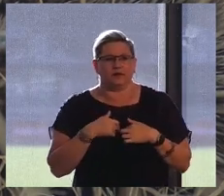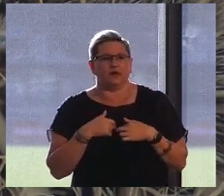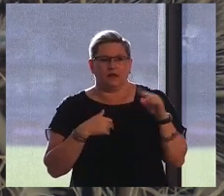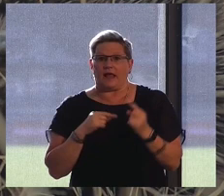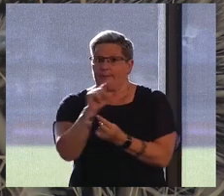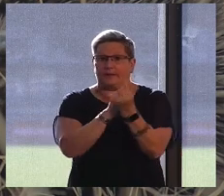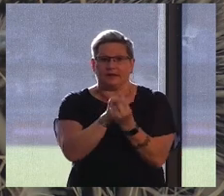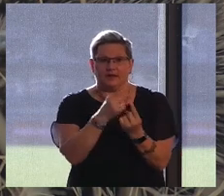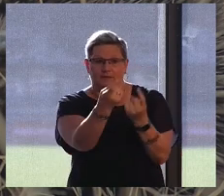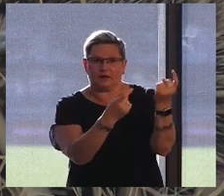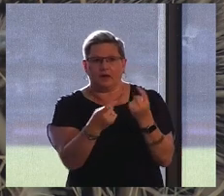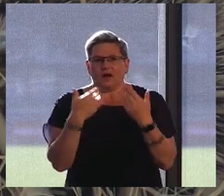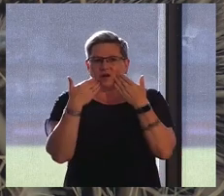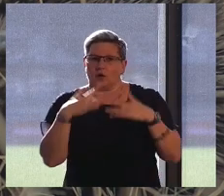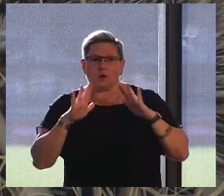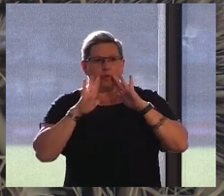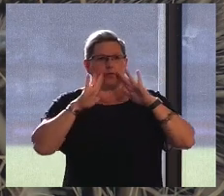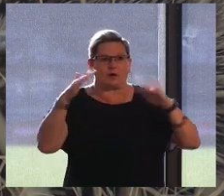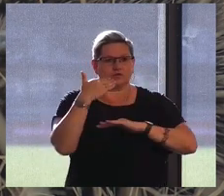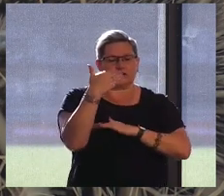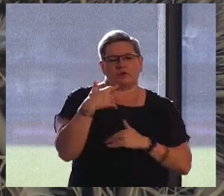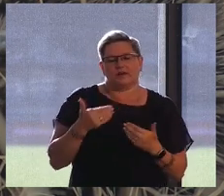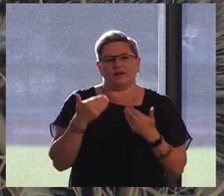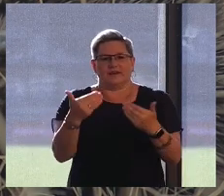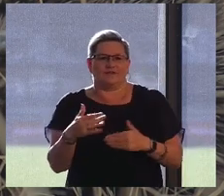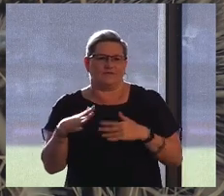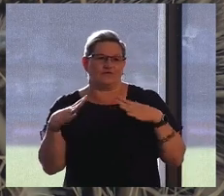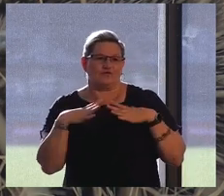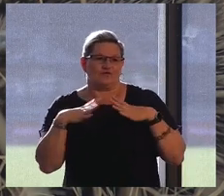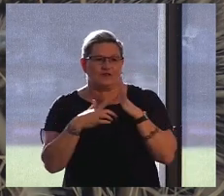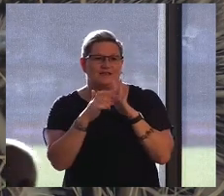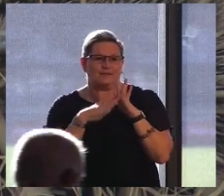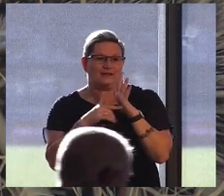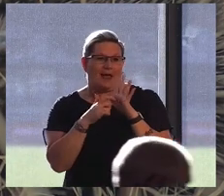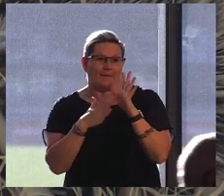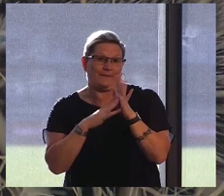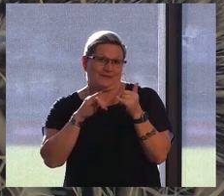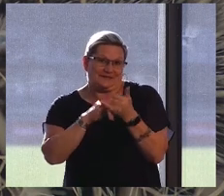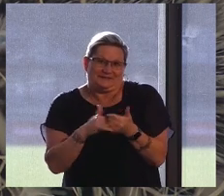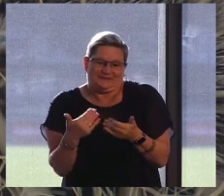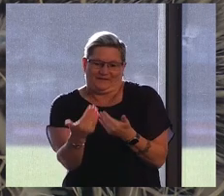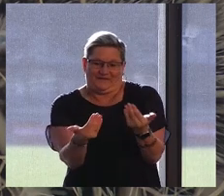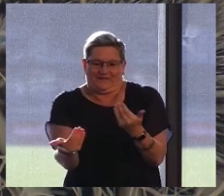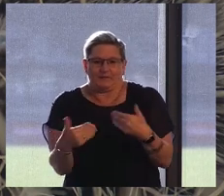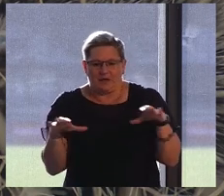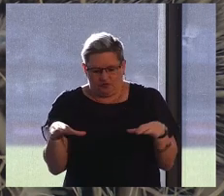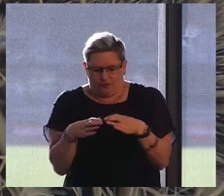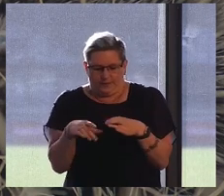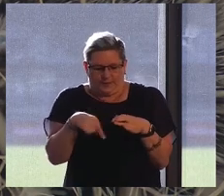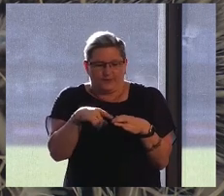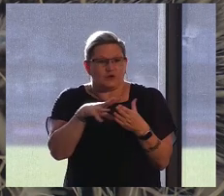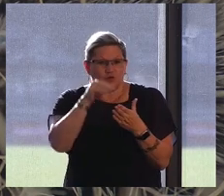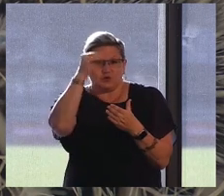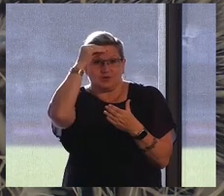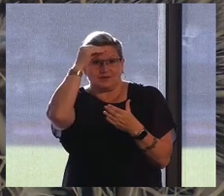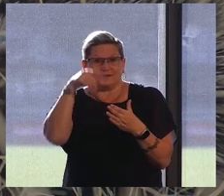because I offered free Tim Tams. I will never know. But soon we had this little group, of students at our school,